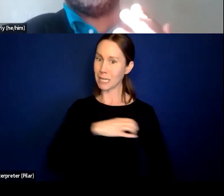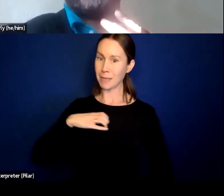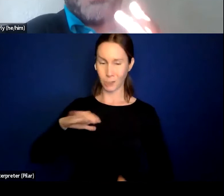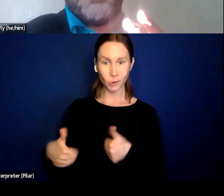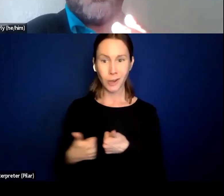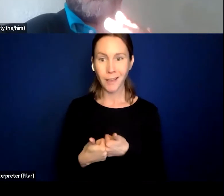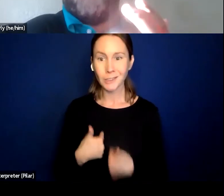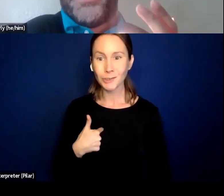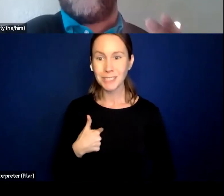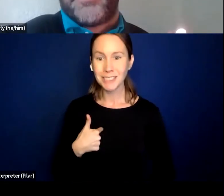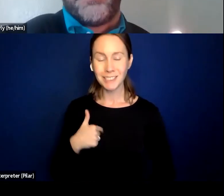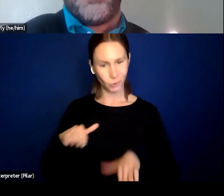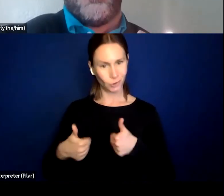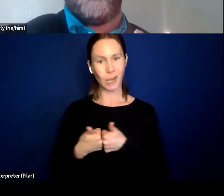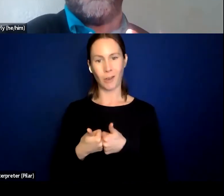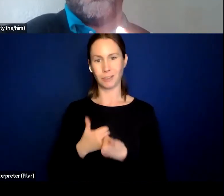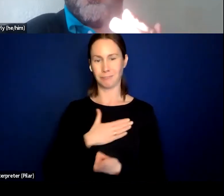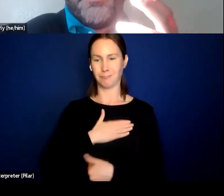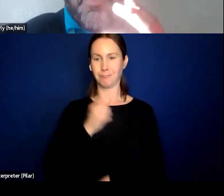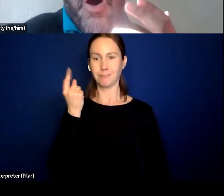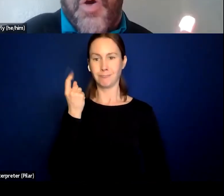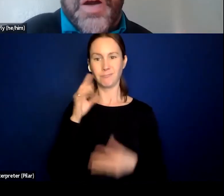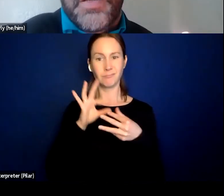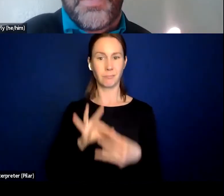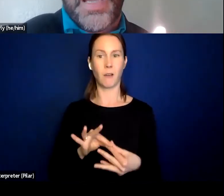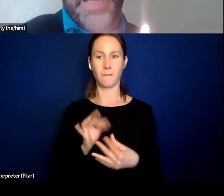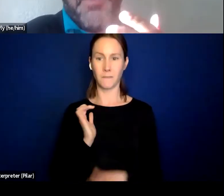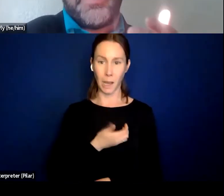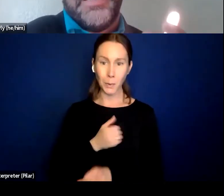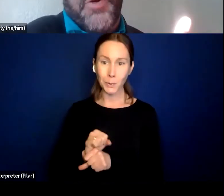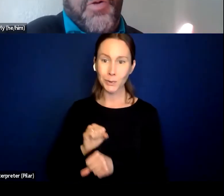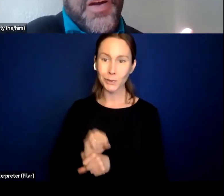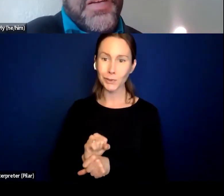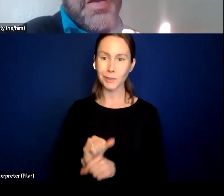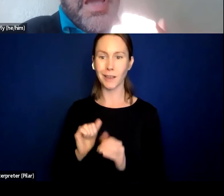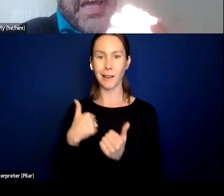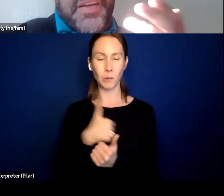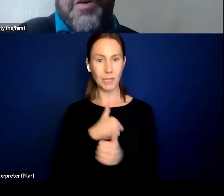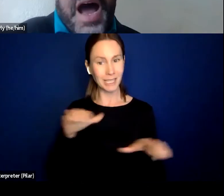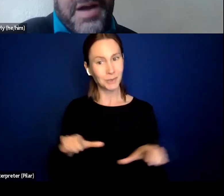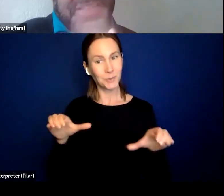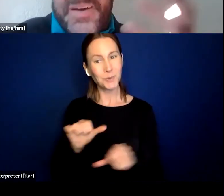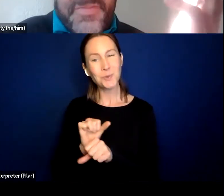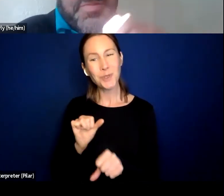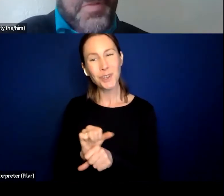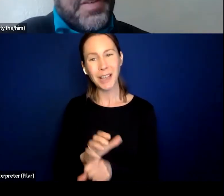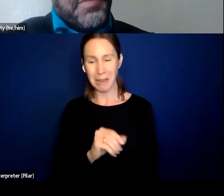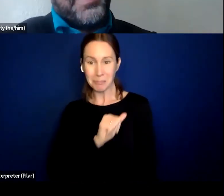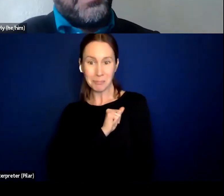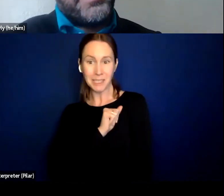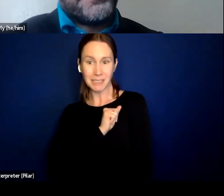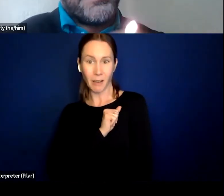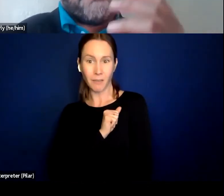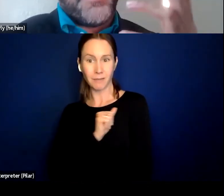helped me expand my understanding of our work and how we can do our work. And, I myself am a person